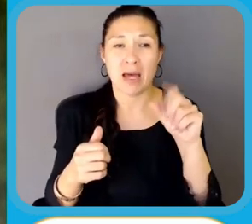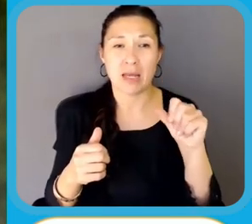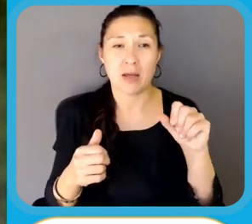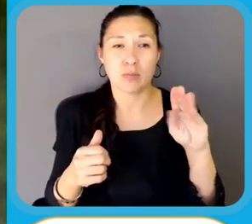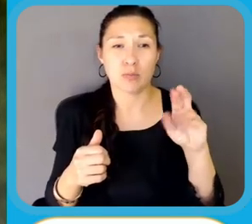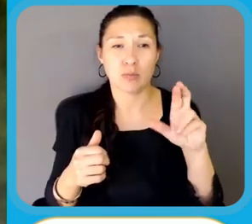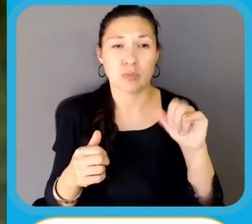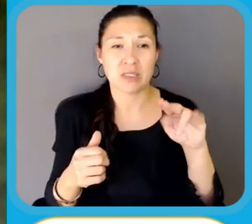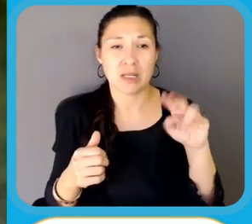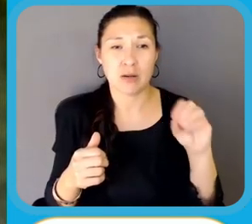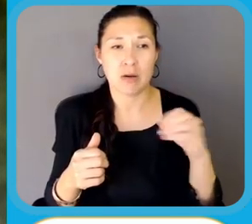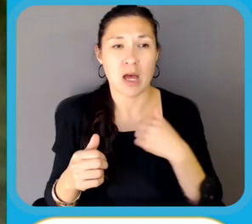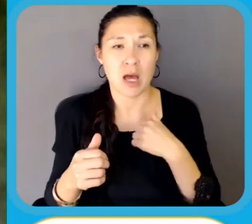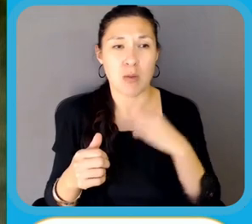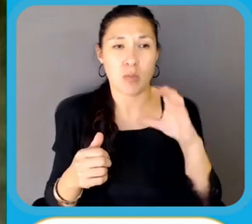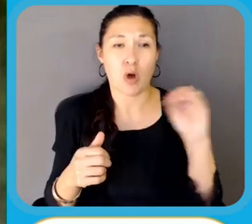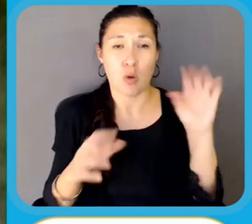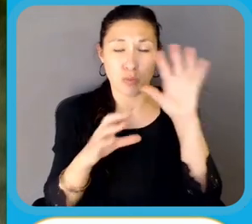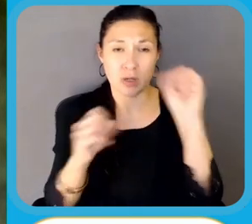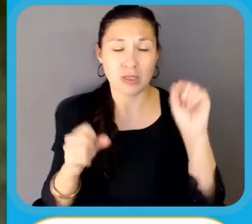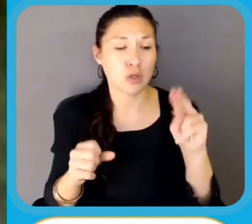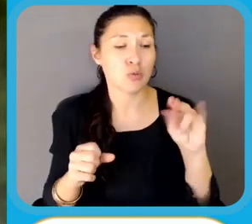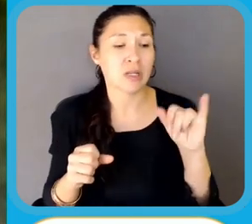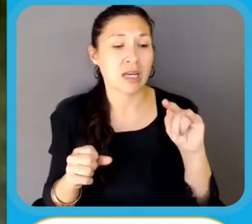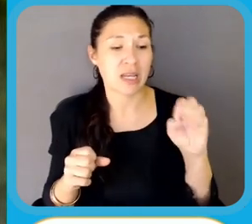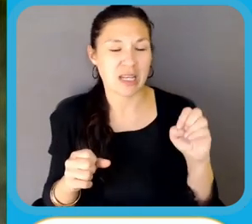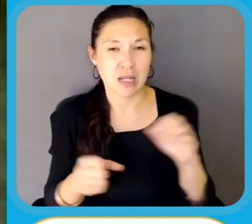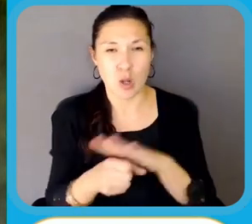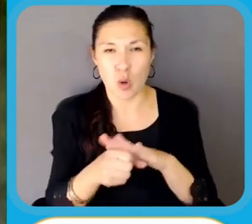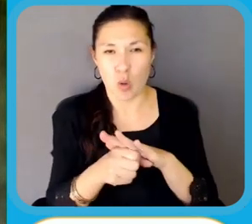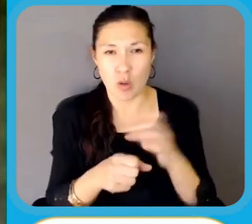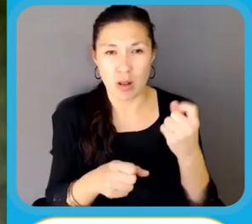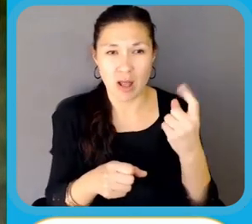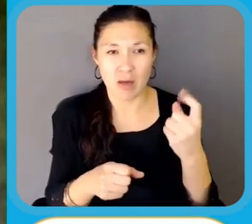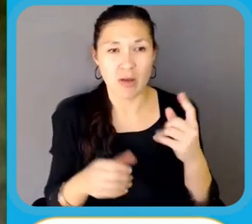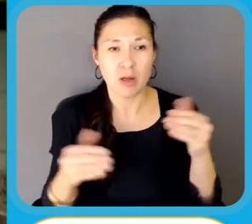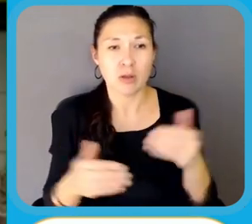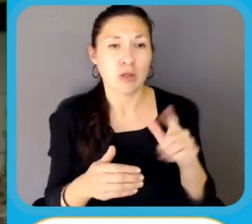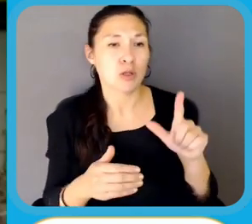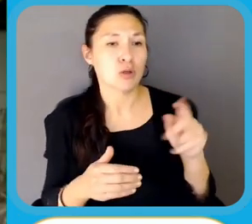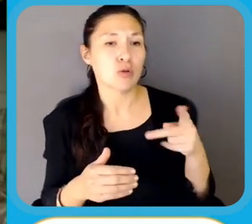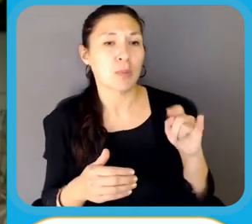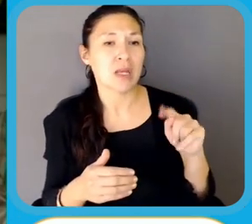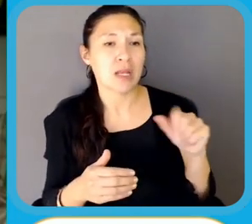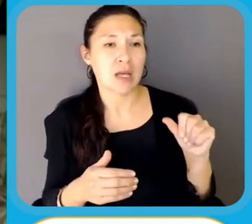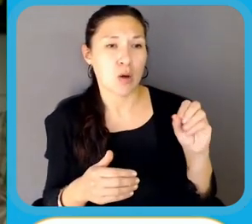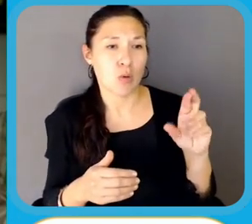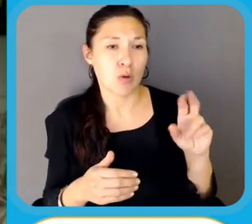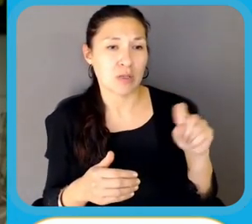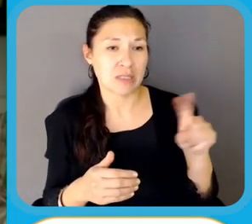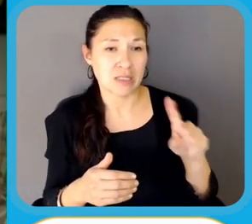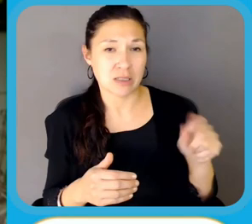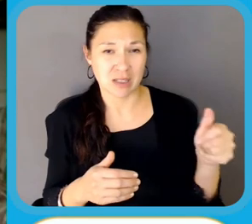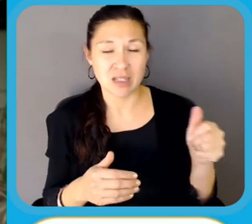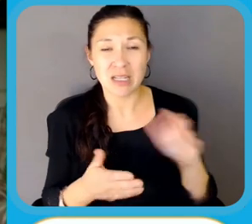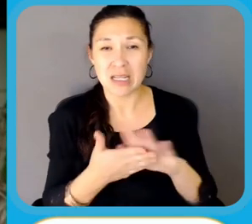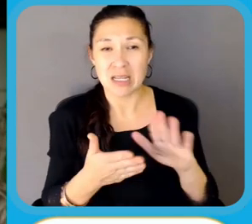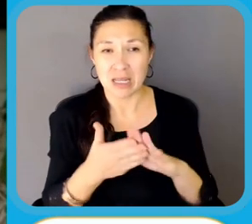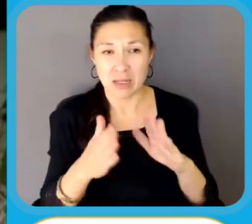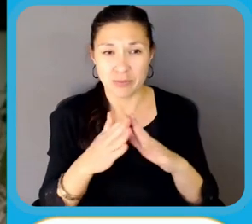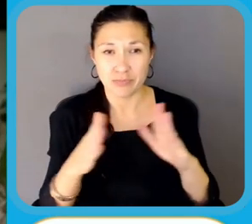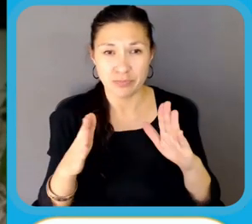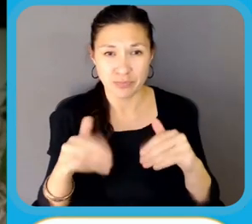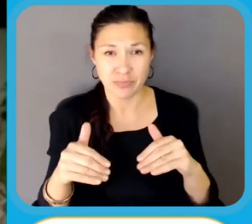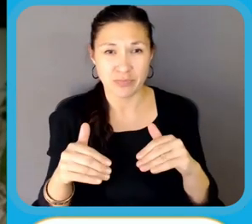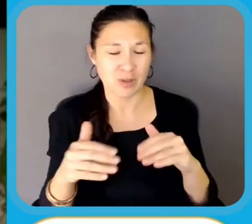of Unite Here Local 11. And I'm here to introduce Lupita Ortiz. And she is a housekeeper at Disneyland